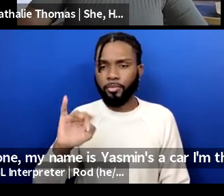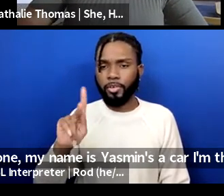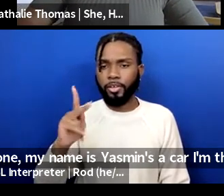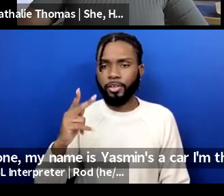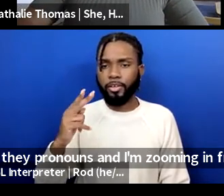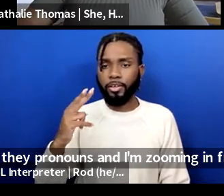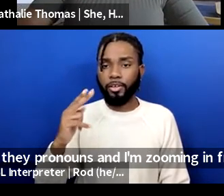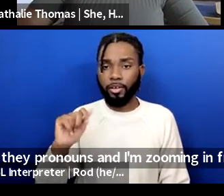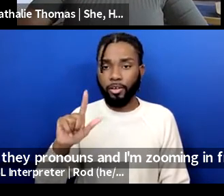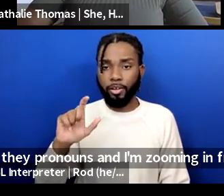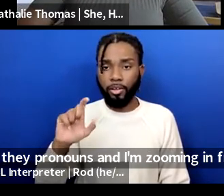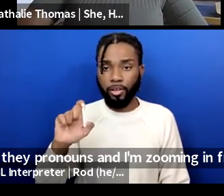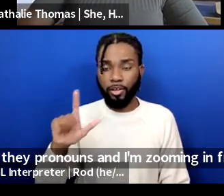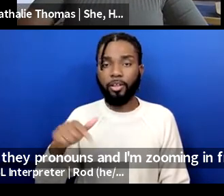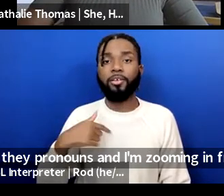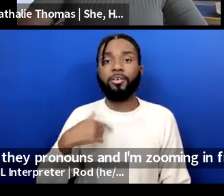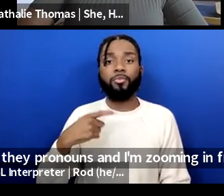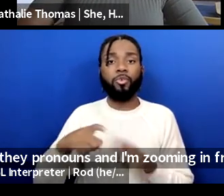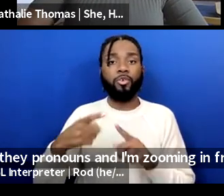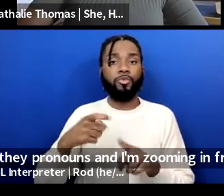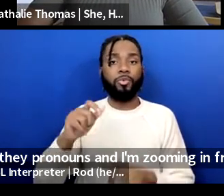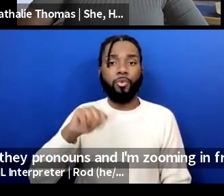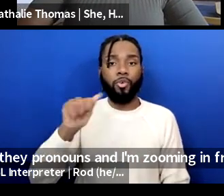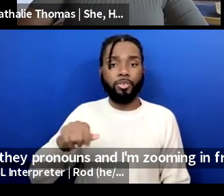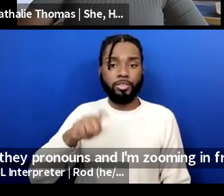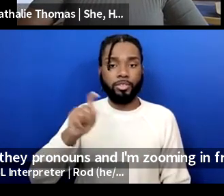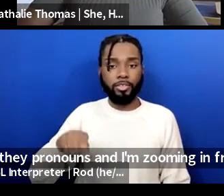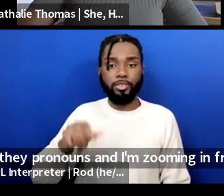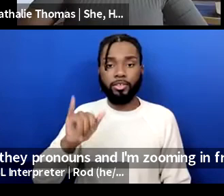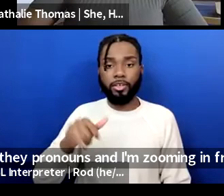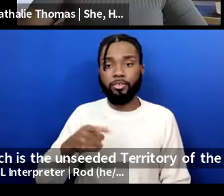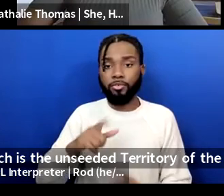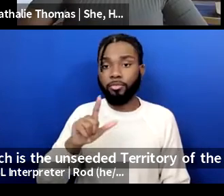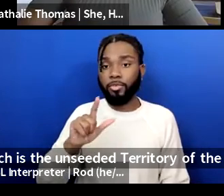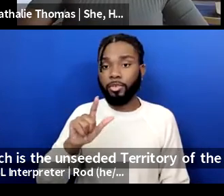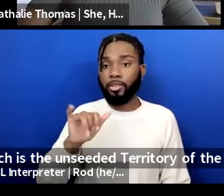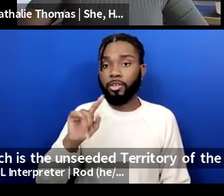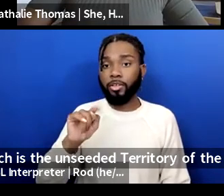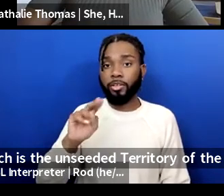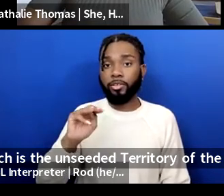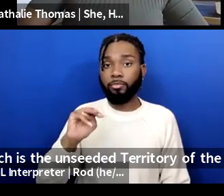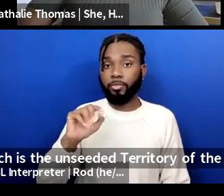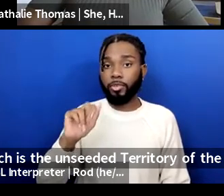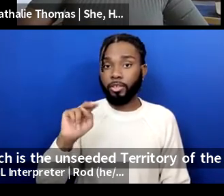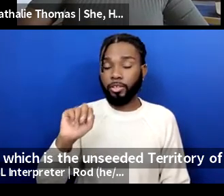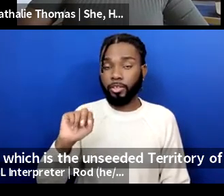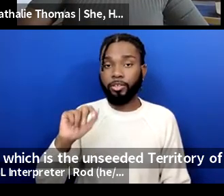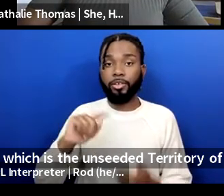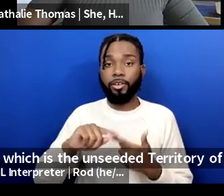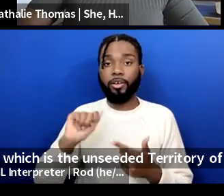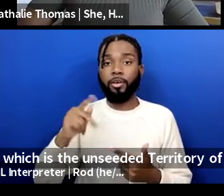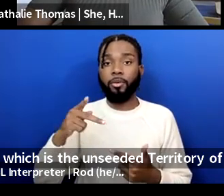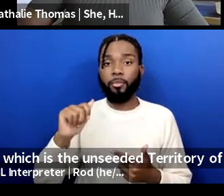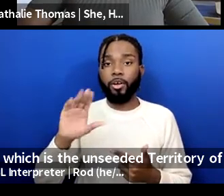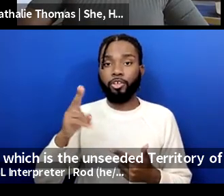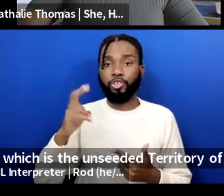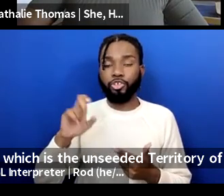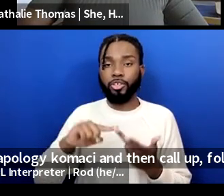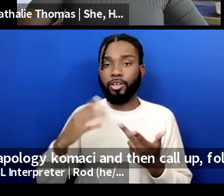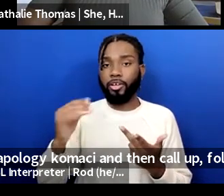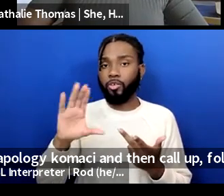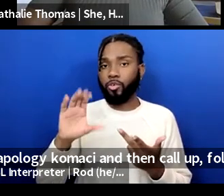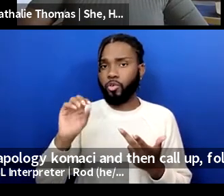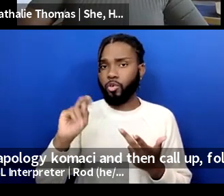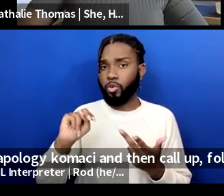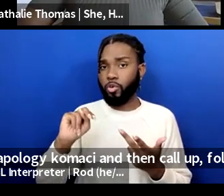Texas, which is the unceded territory of the Limpid Apache, Comanche, and Tonkawa folks. My heart and